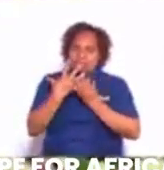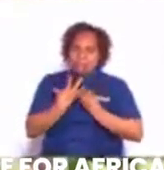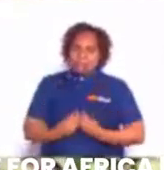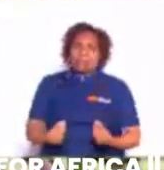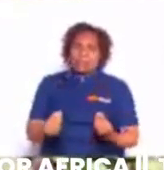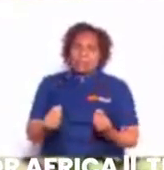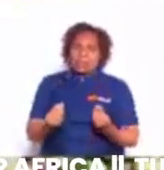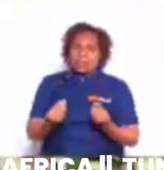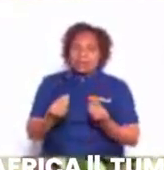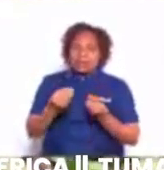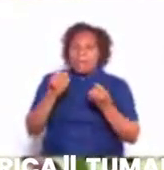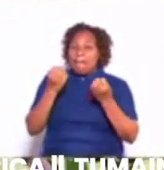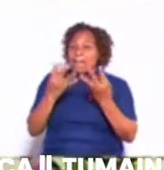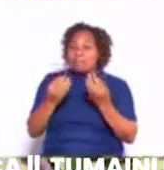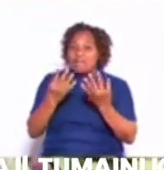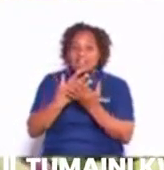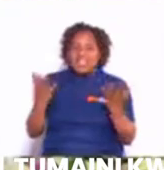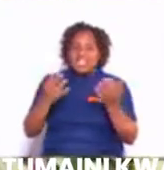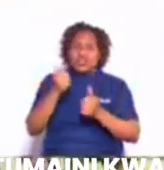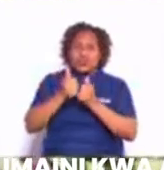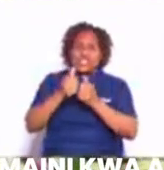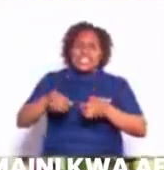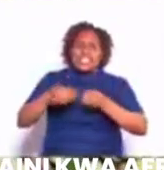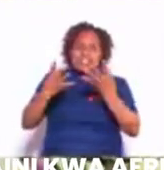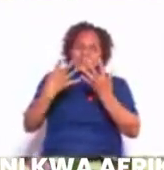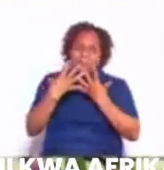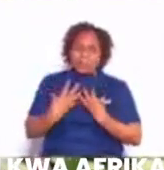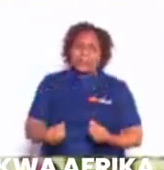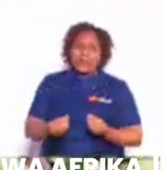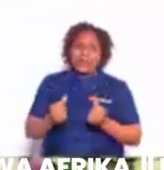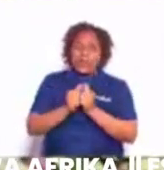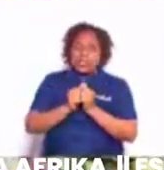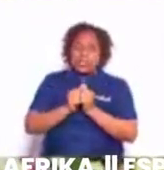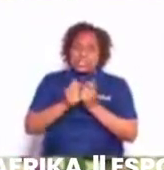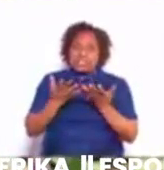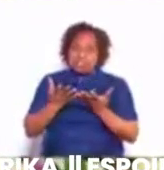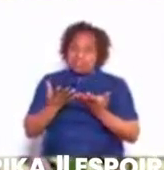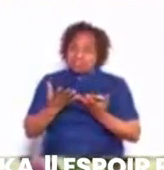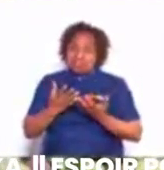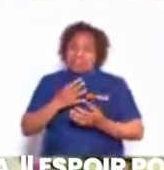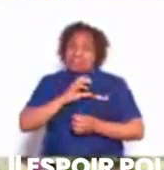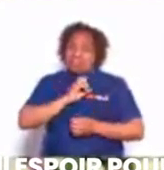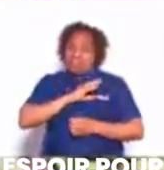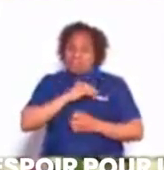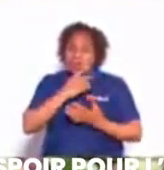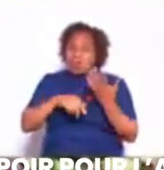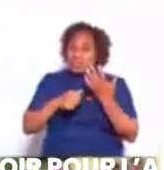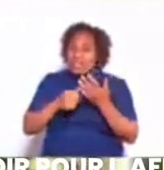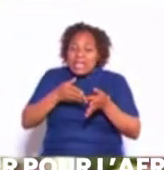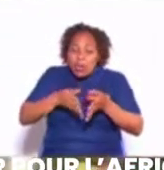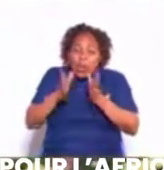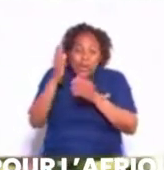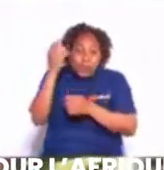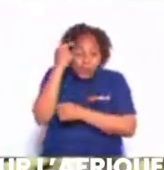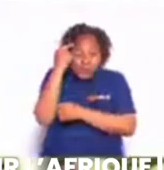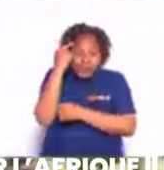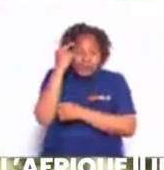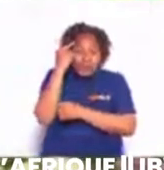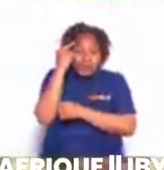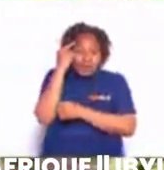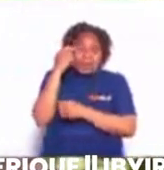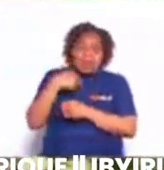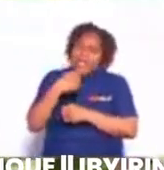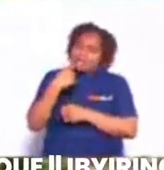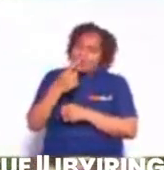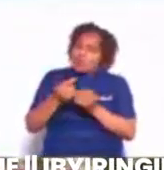By the way, most of the things which gives us depression and anxiety, they are just the way we think. I told you